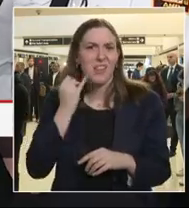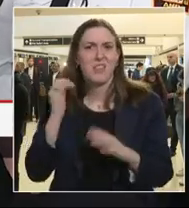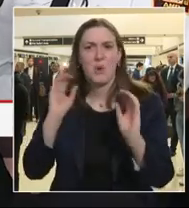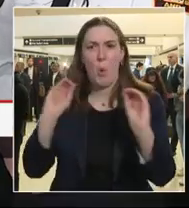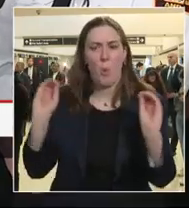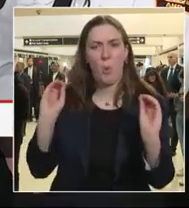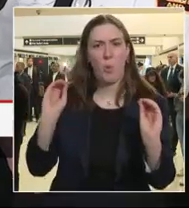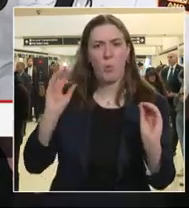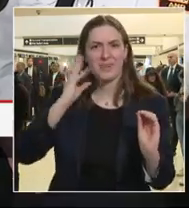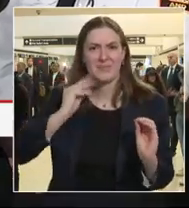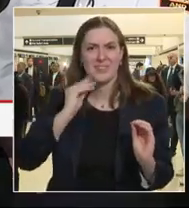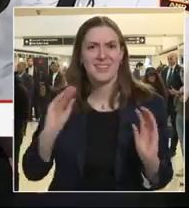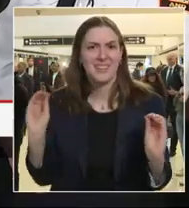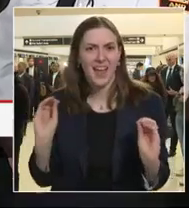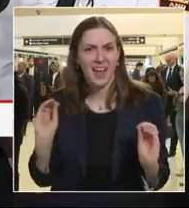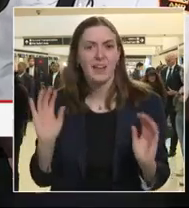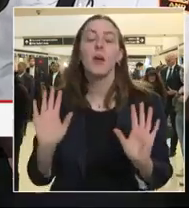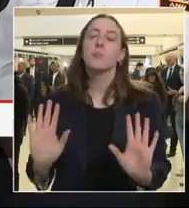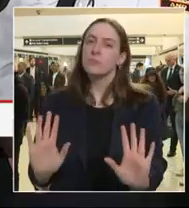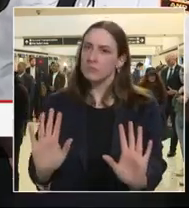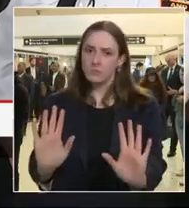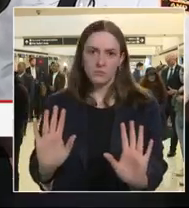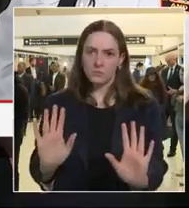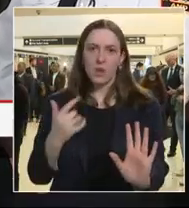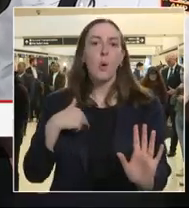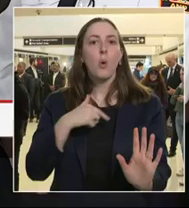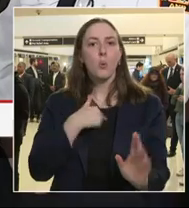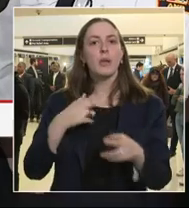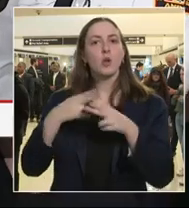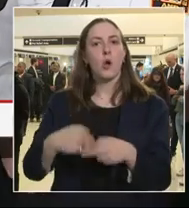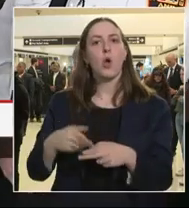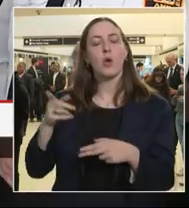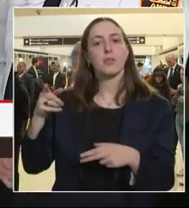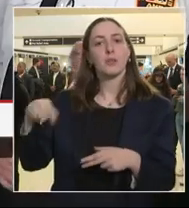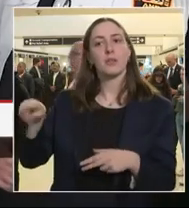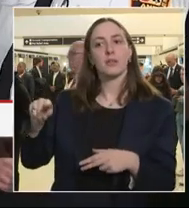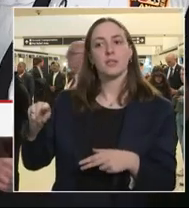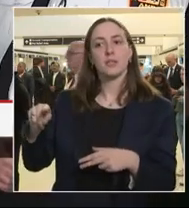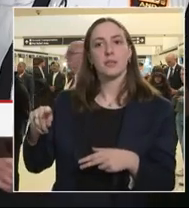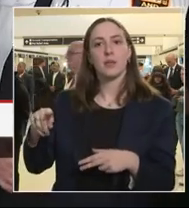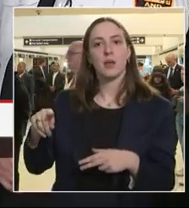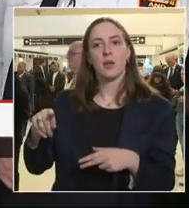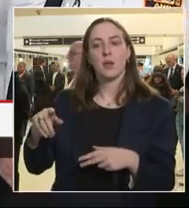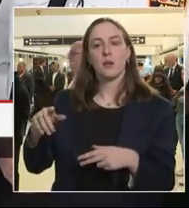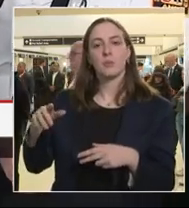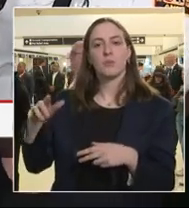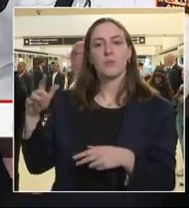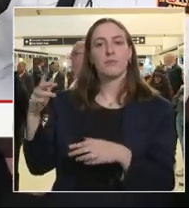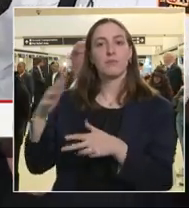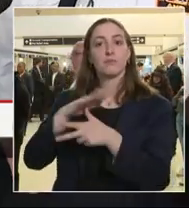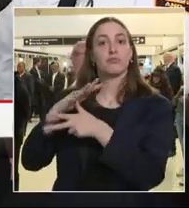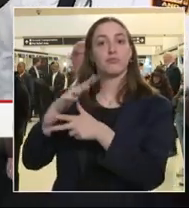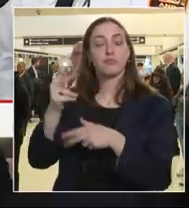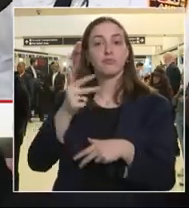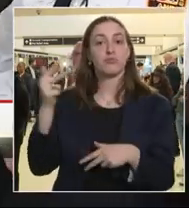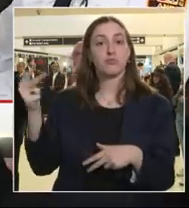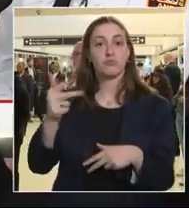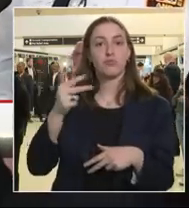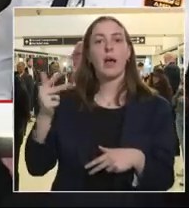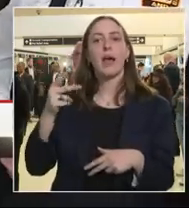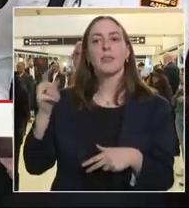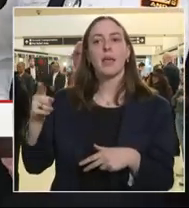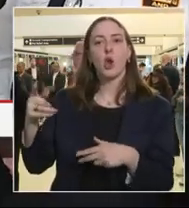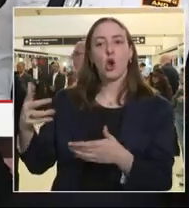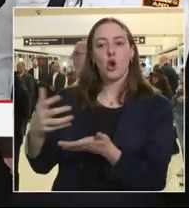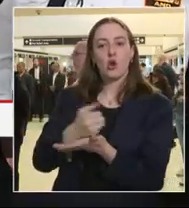cockpit. We call these missions that are flown in the DC area as our pilots are getting hours in